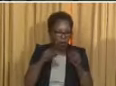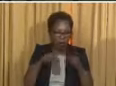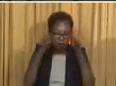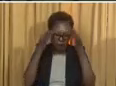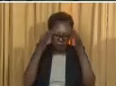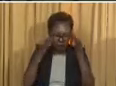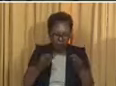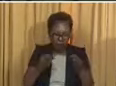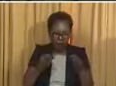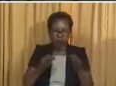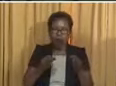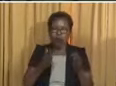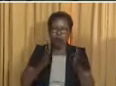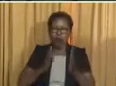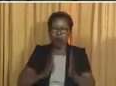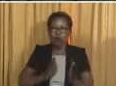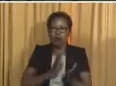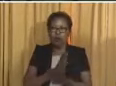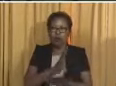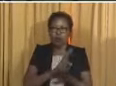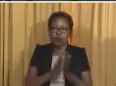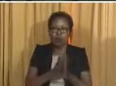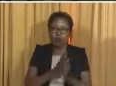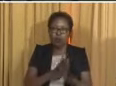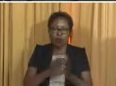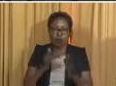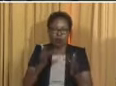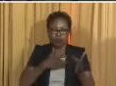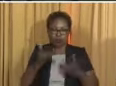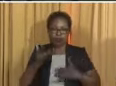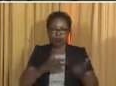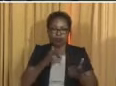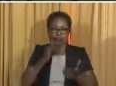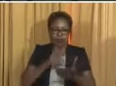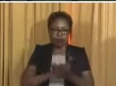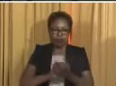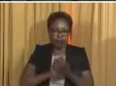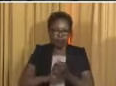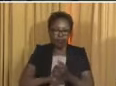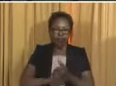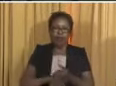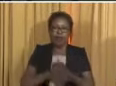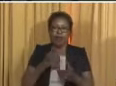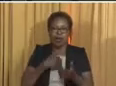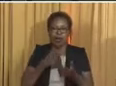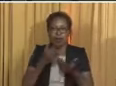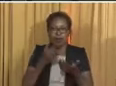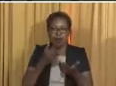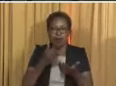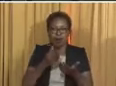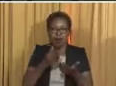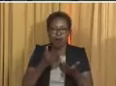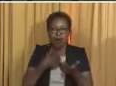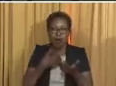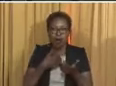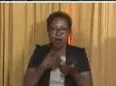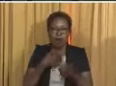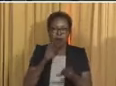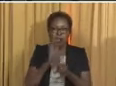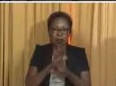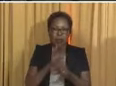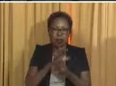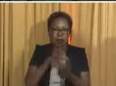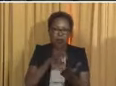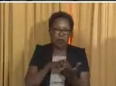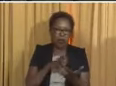ripe without occasioning any hardship to the parties or general public? I've then laid out a number of cases